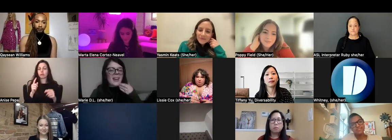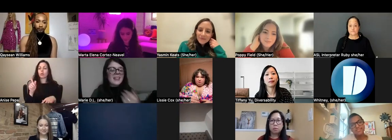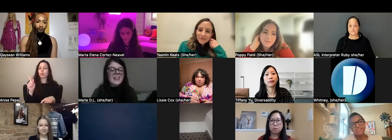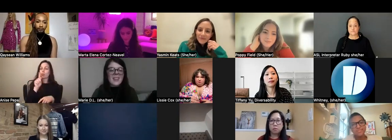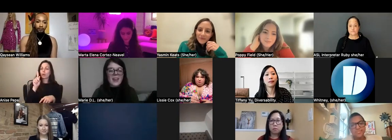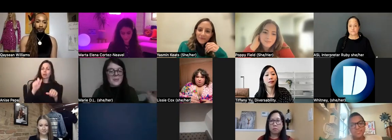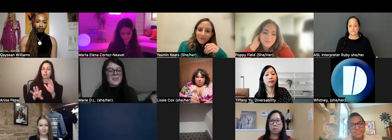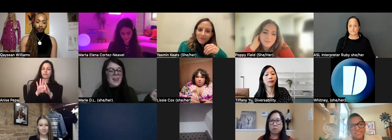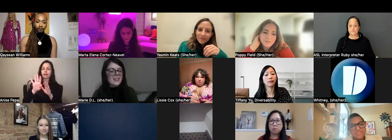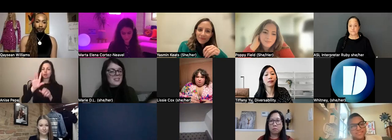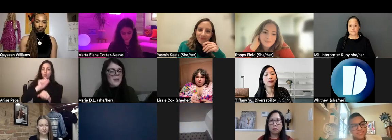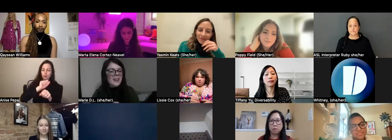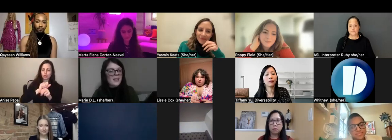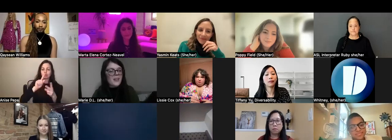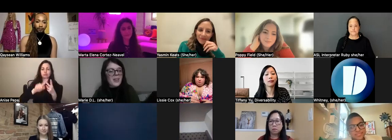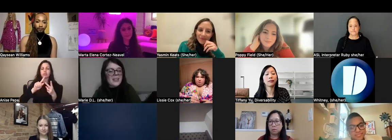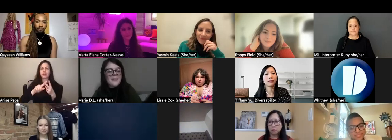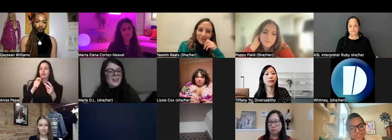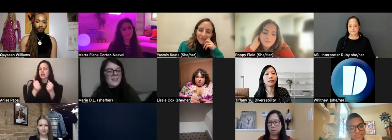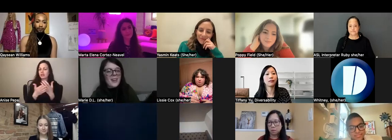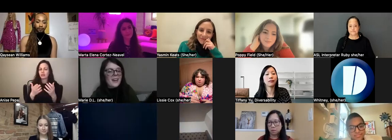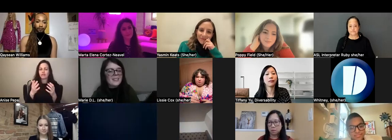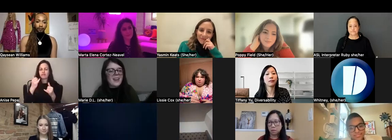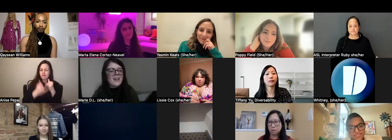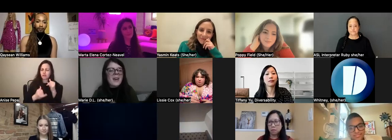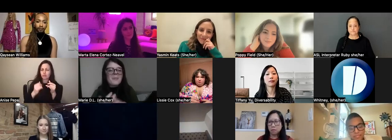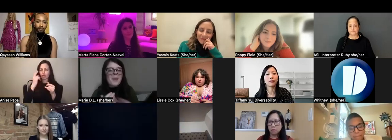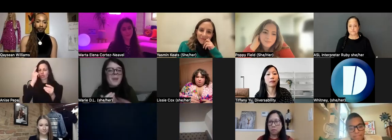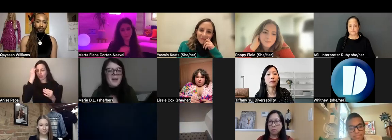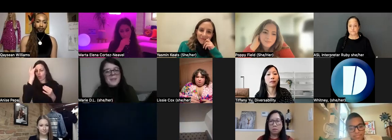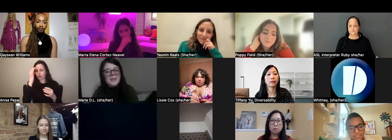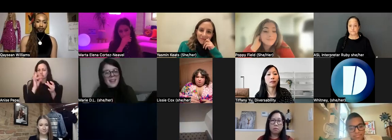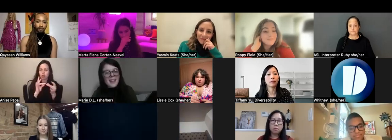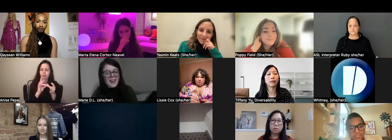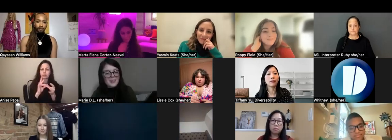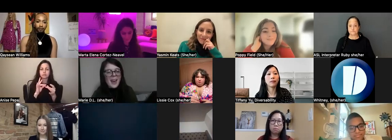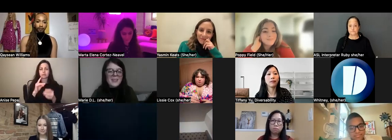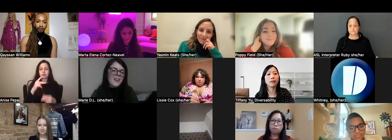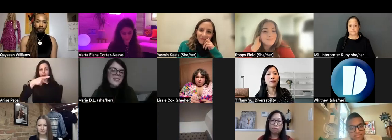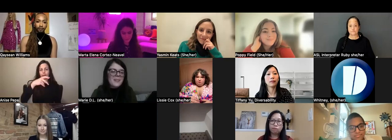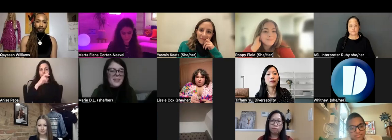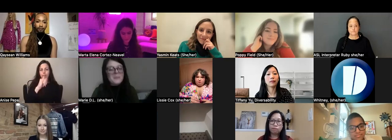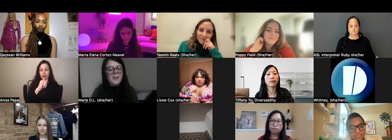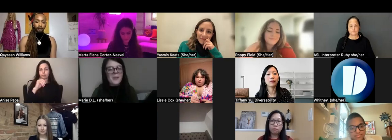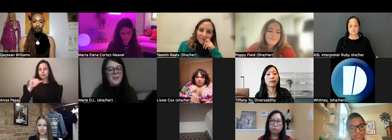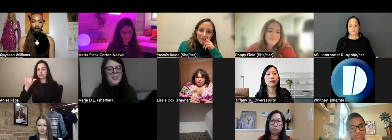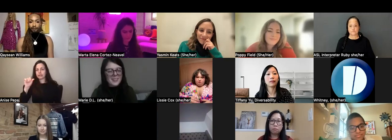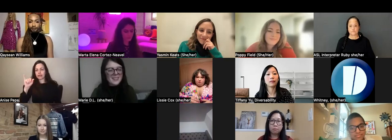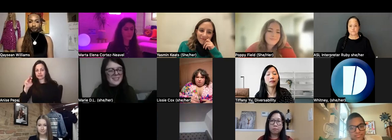there anything that you would like to end off with? Any final thoughts? Poppy and Yasmin, I would love to start with you